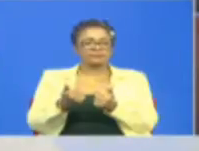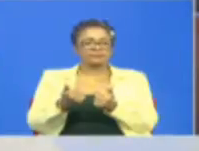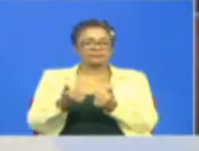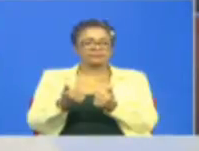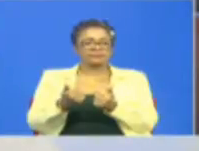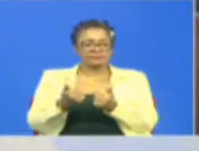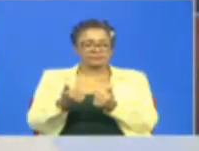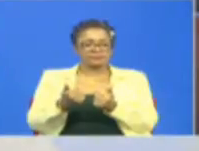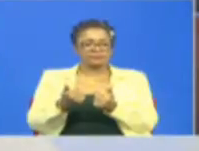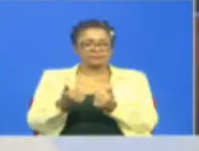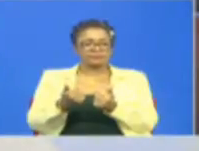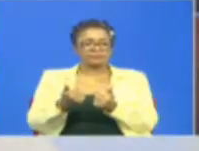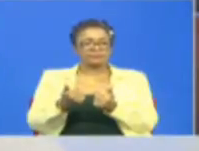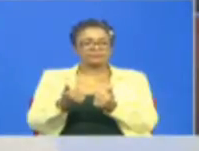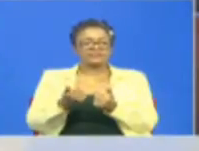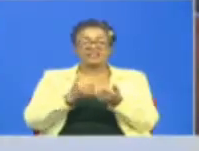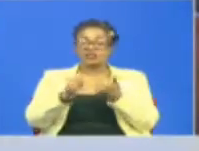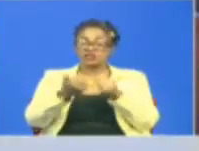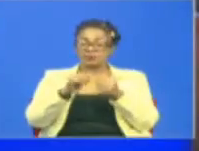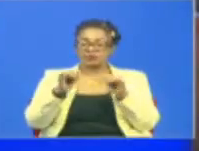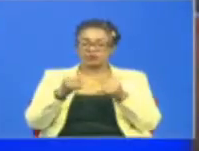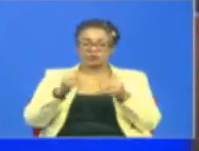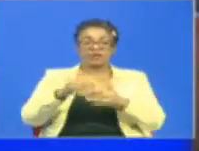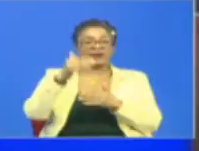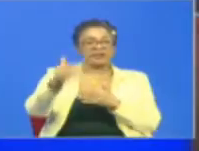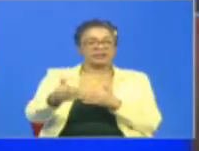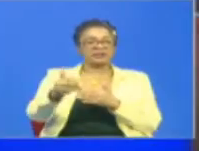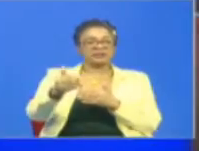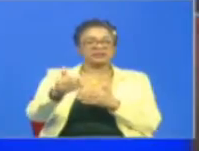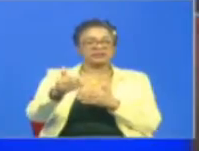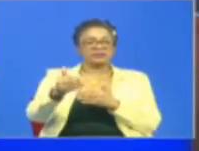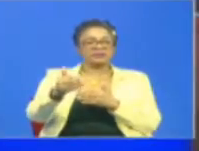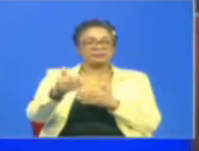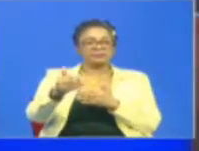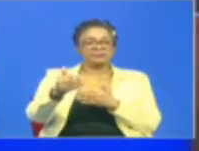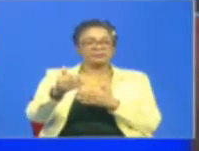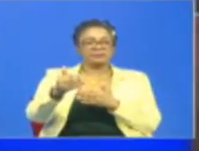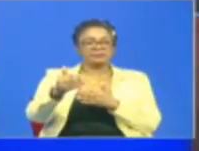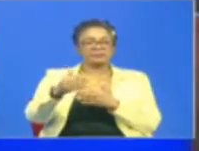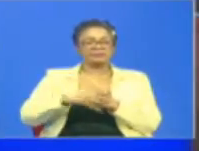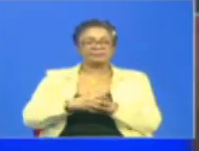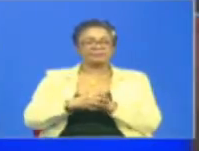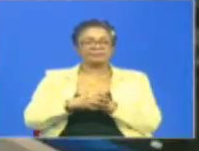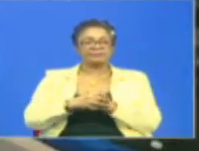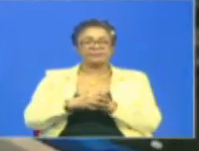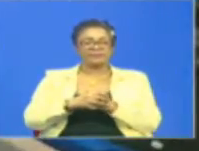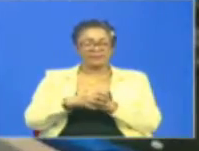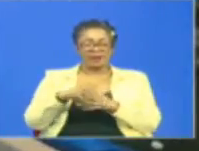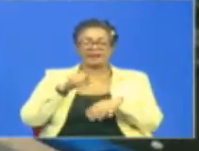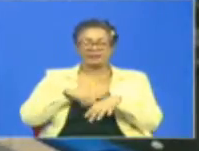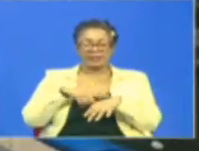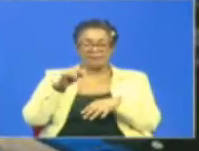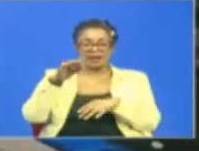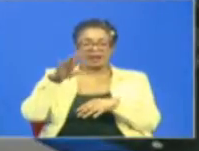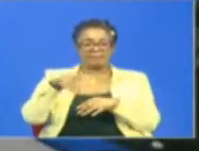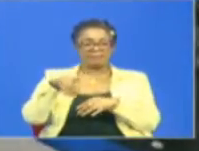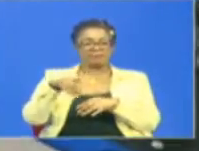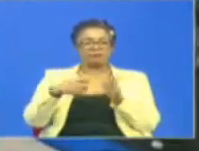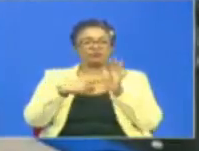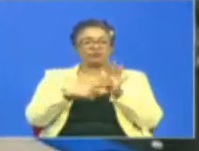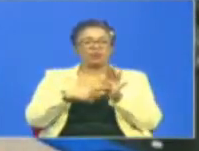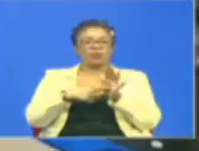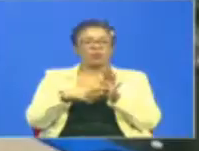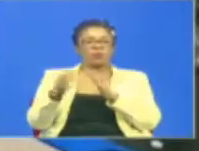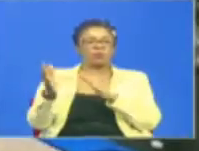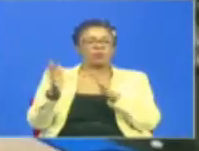All right, the sports news is coming up in just a moment, but do take a look at this. Time-lapse images show storms